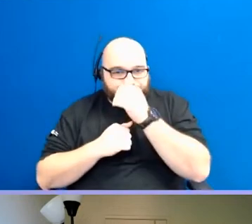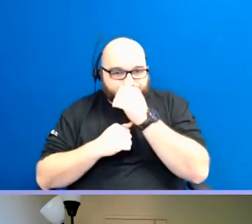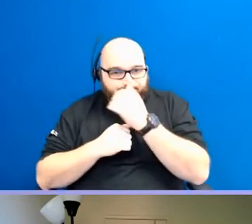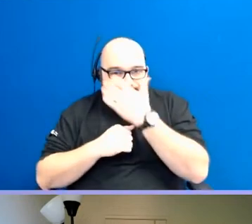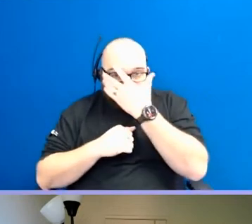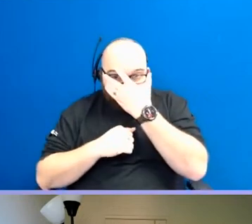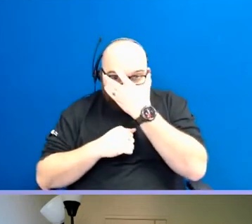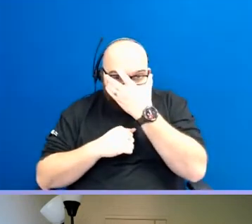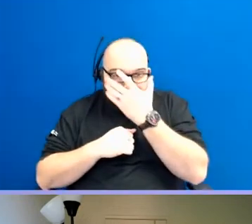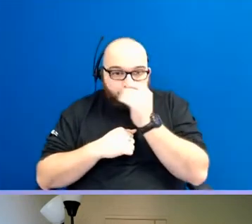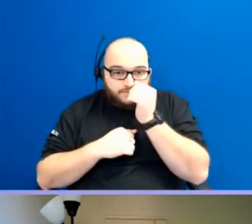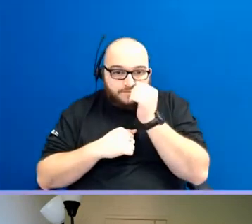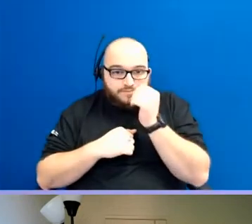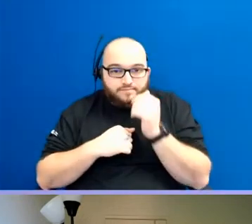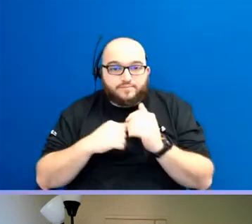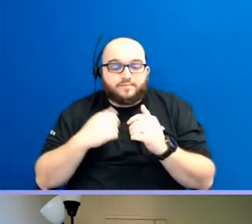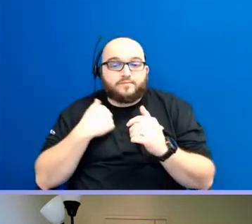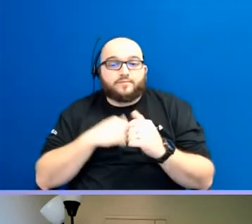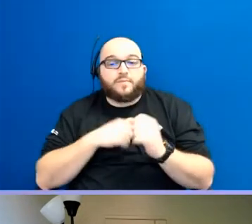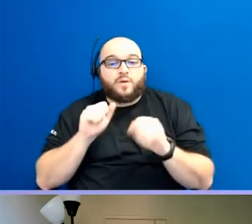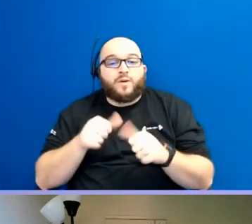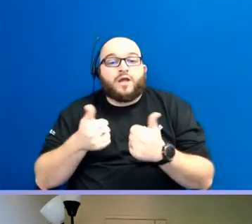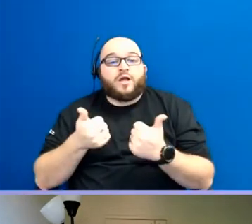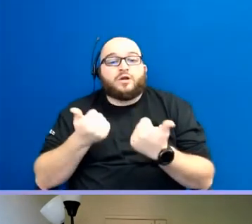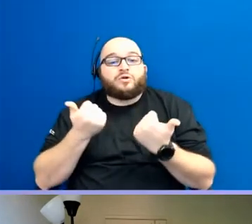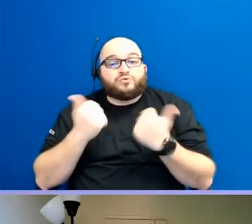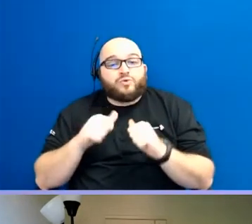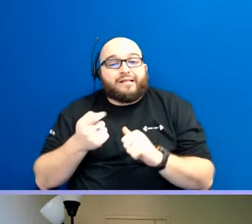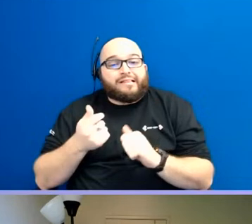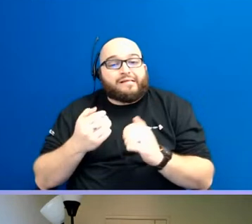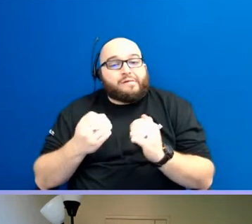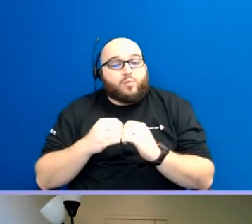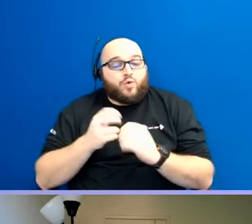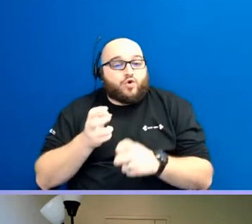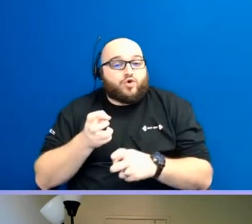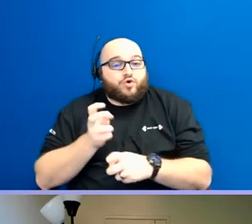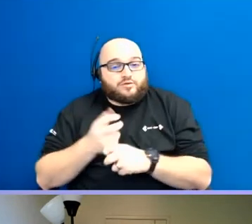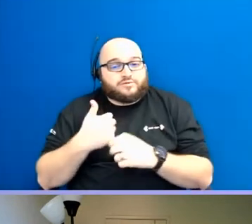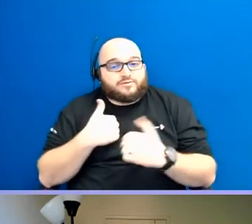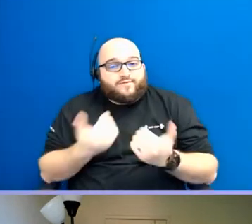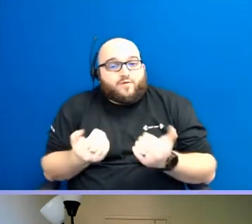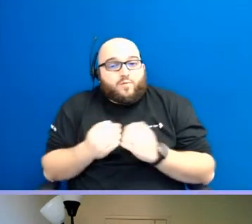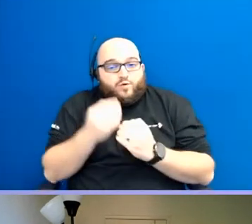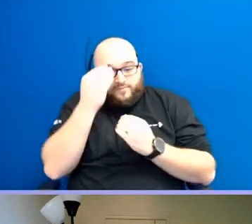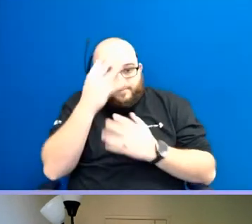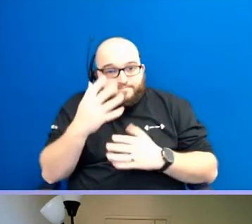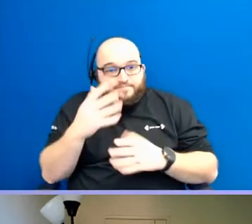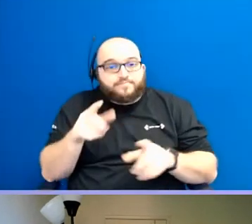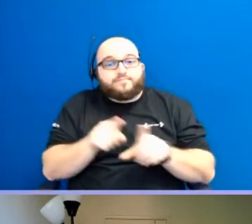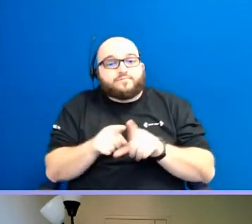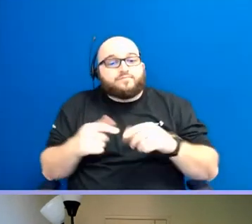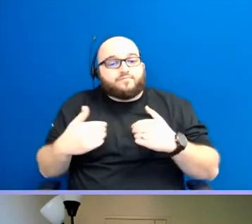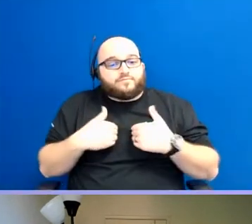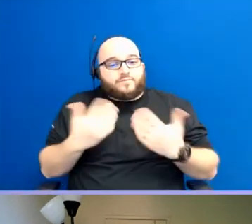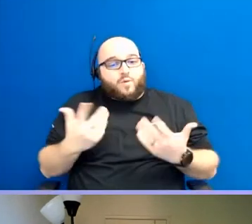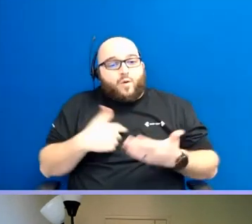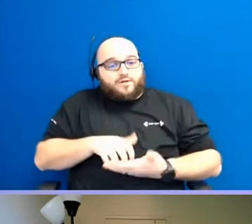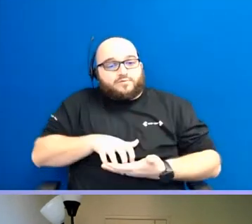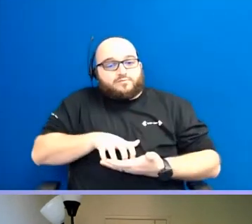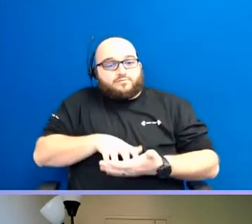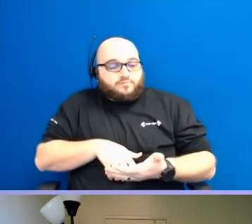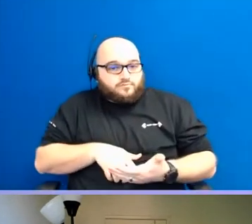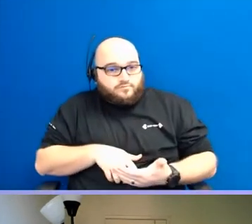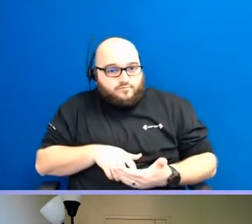We can try a little harder. We have some more information, right? We also have the prompt. Maybe we